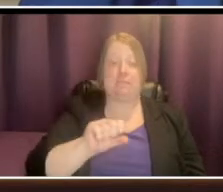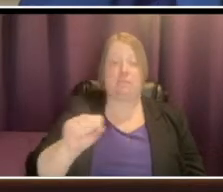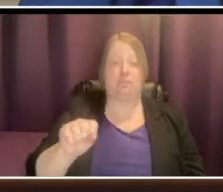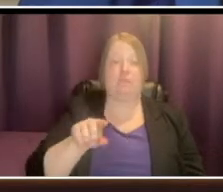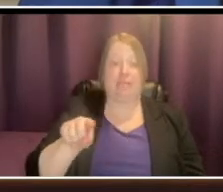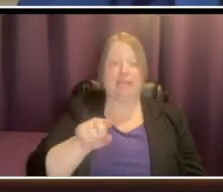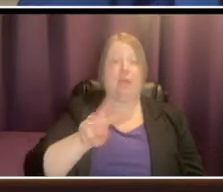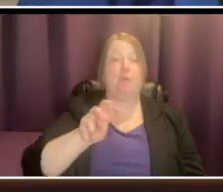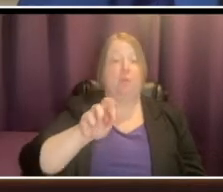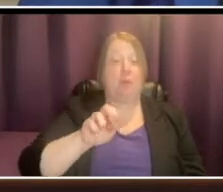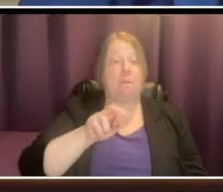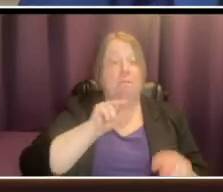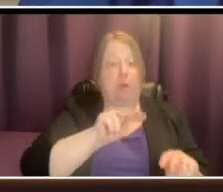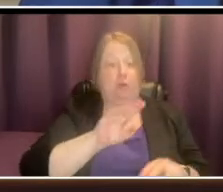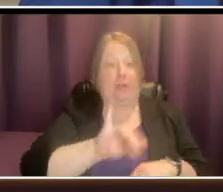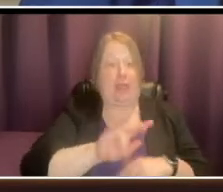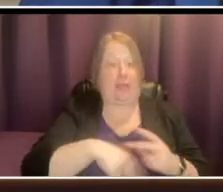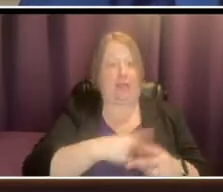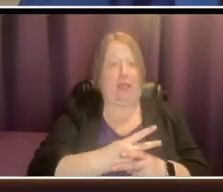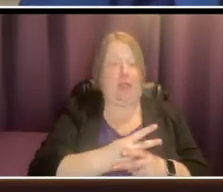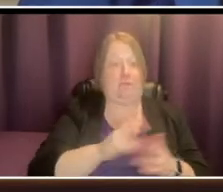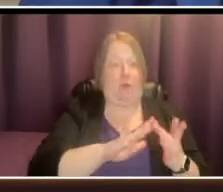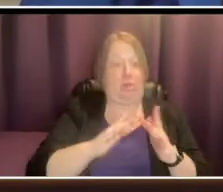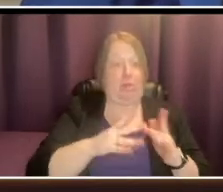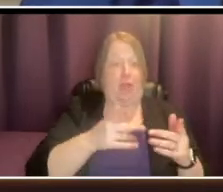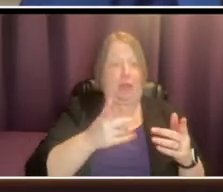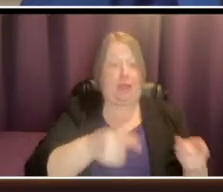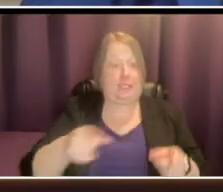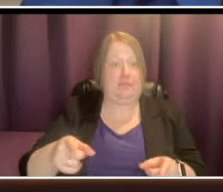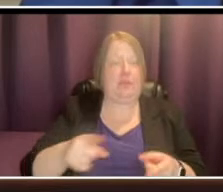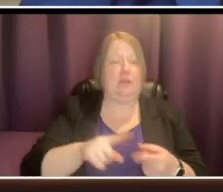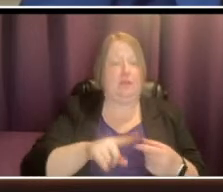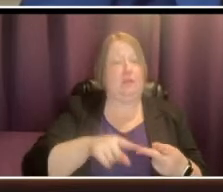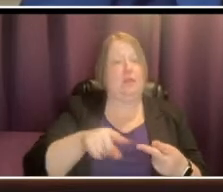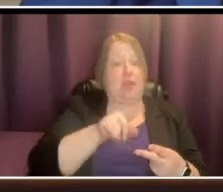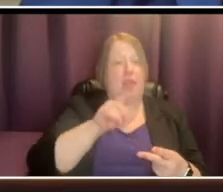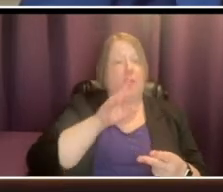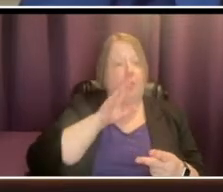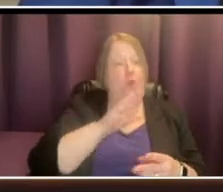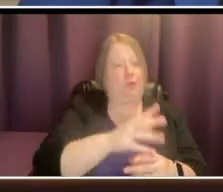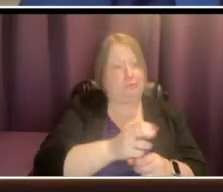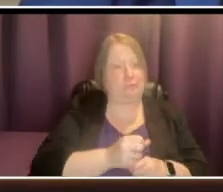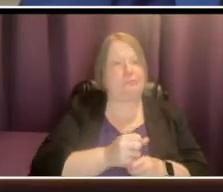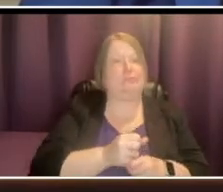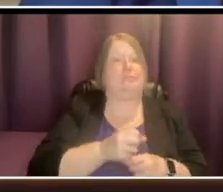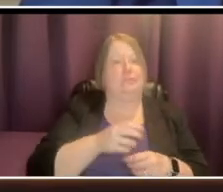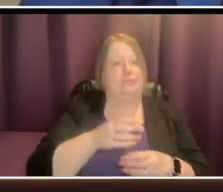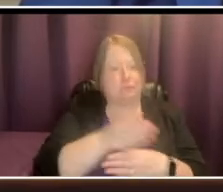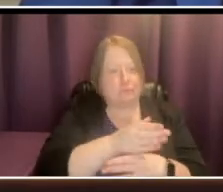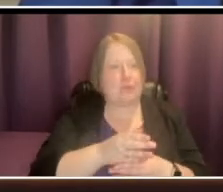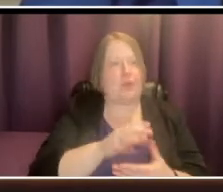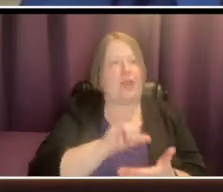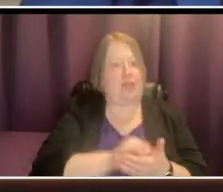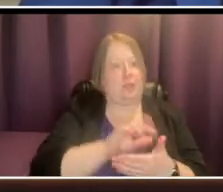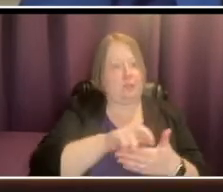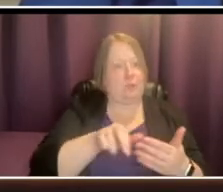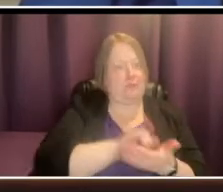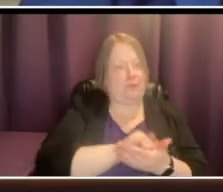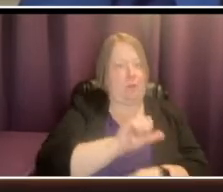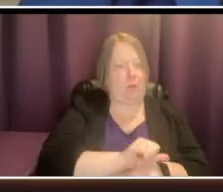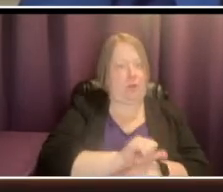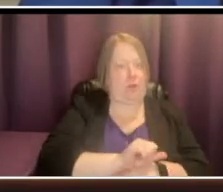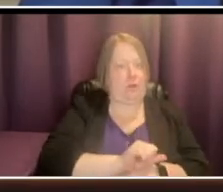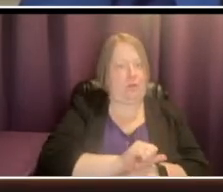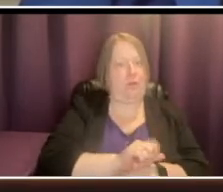of online activity and was sharing and receiving the results of that effort. They worked closely with other agencies,